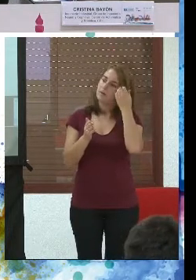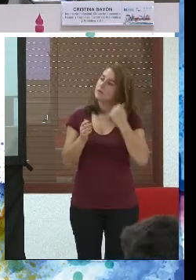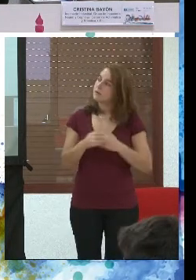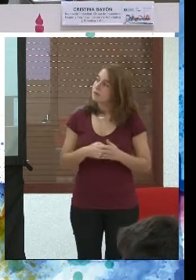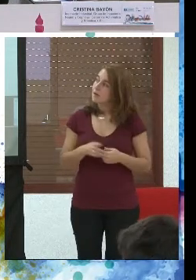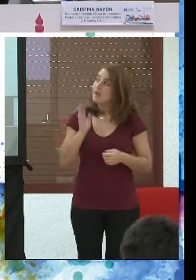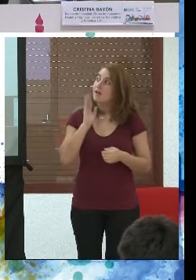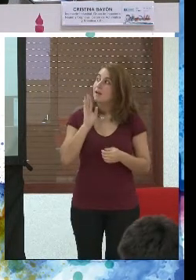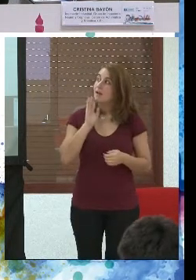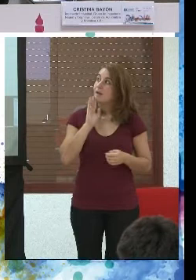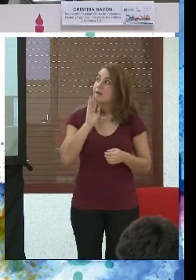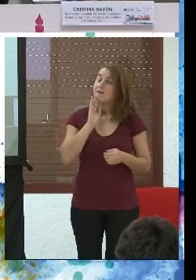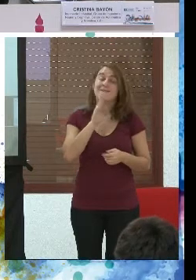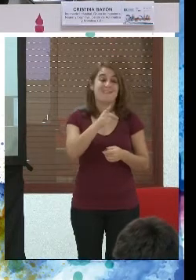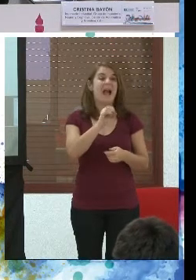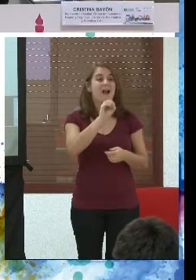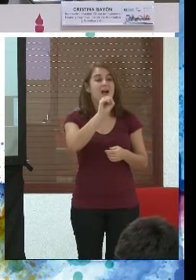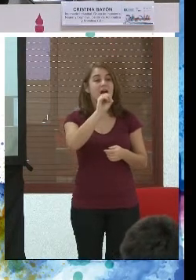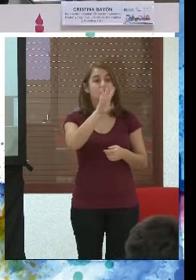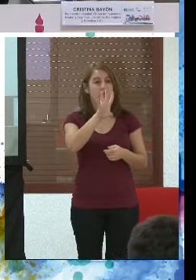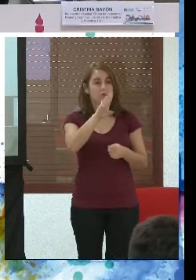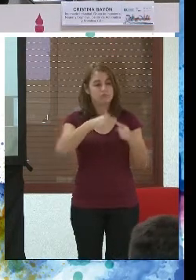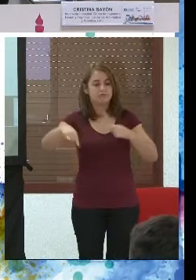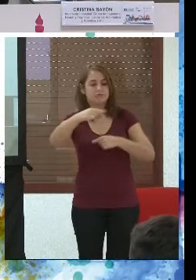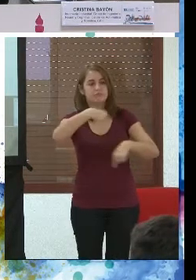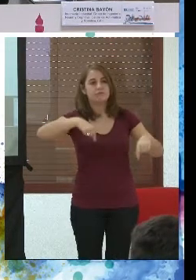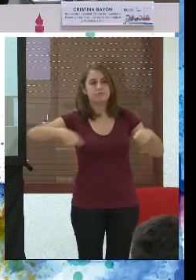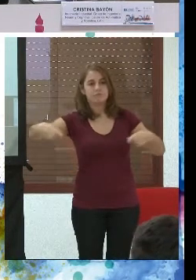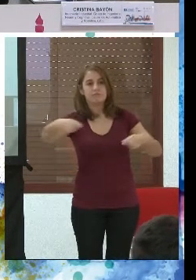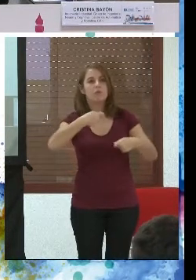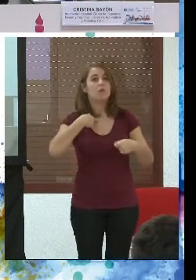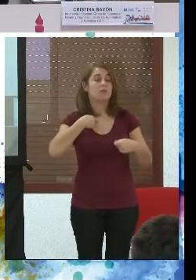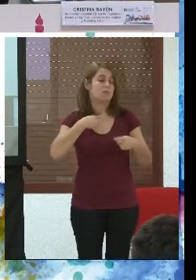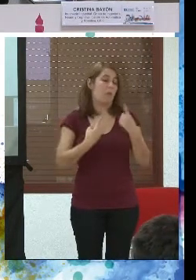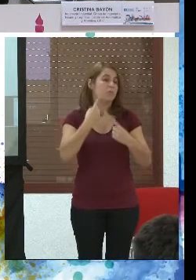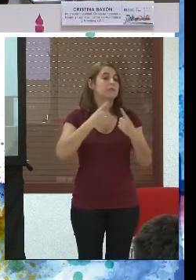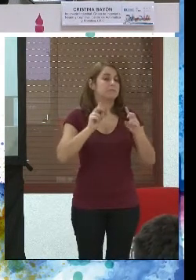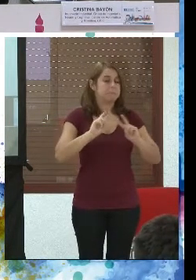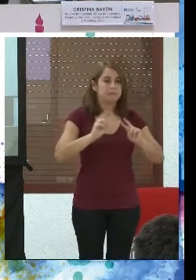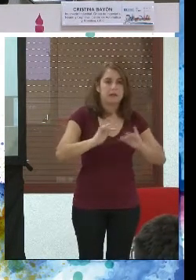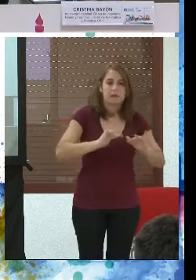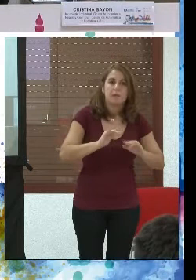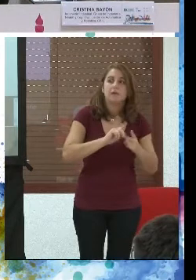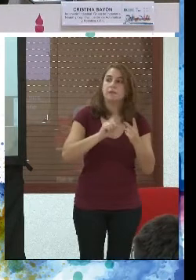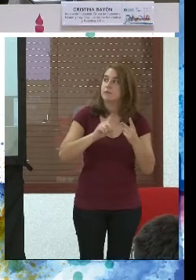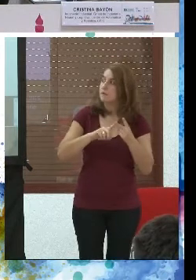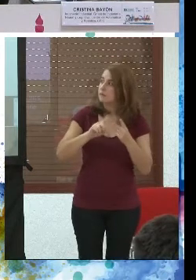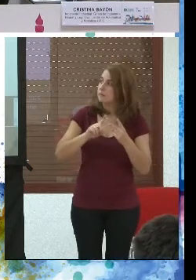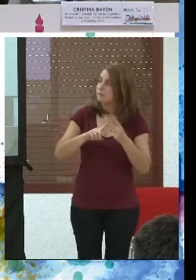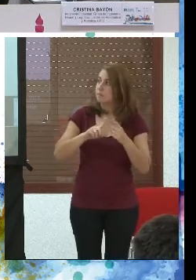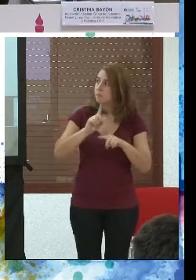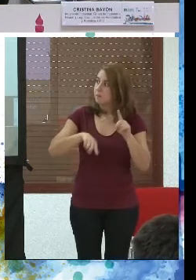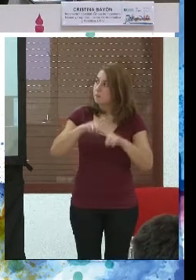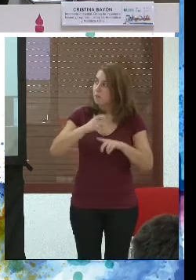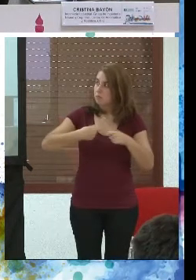As I mentioned before, has up to 14 different currents, active currents with the source